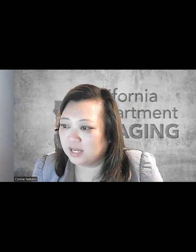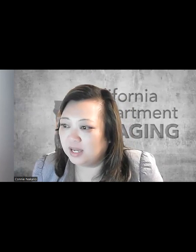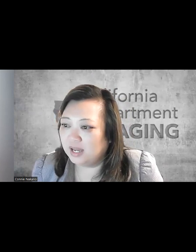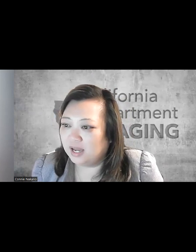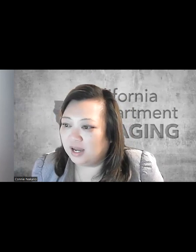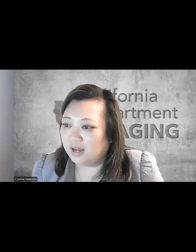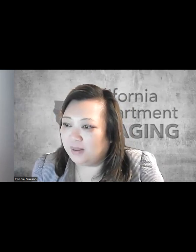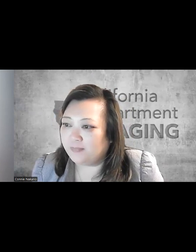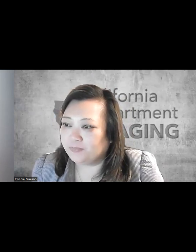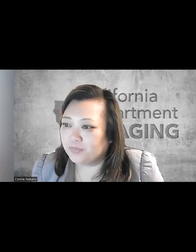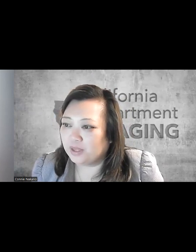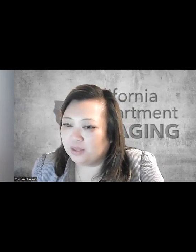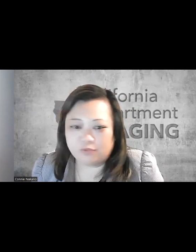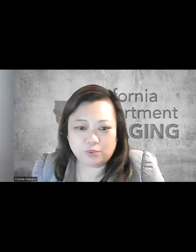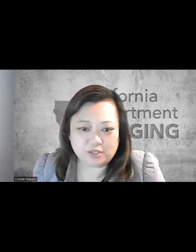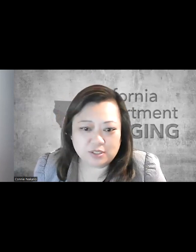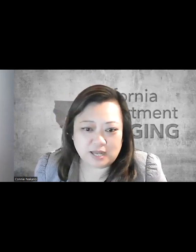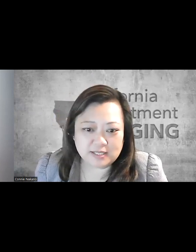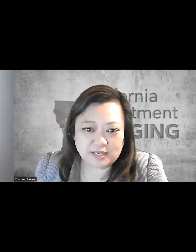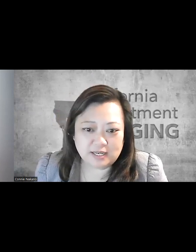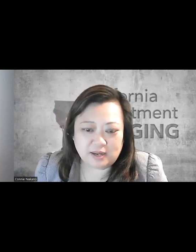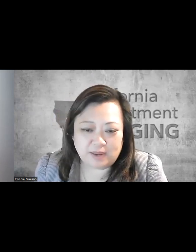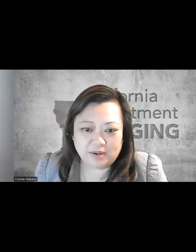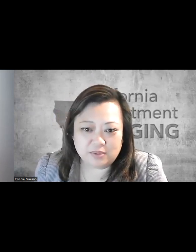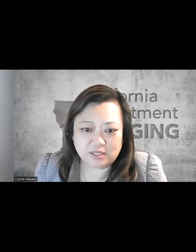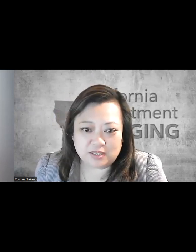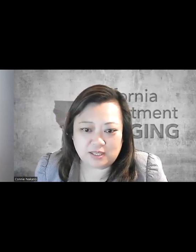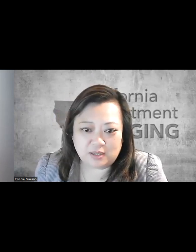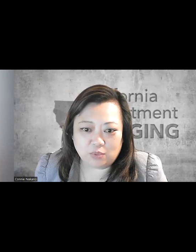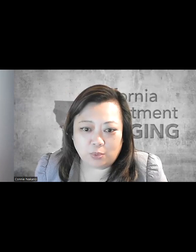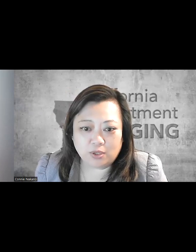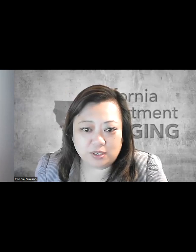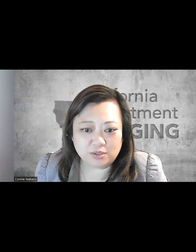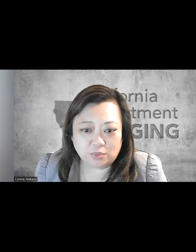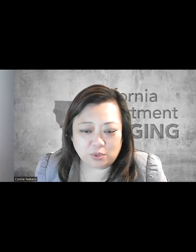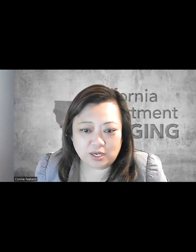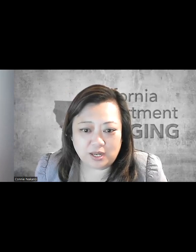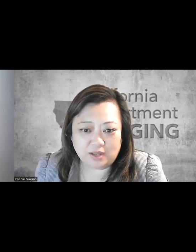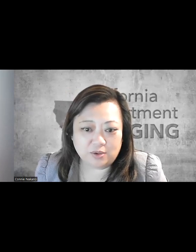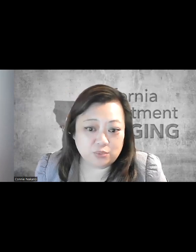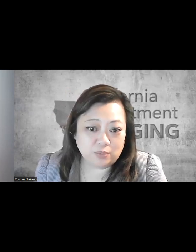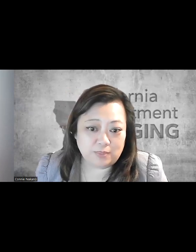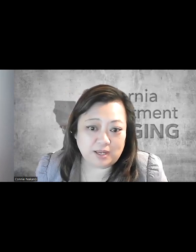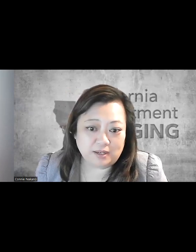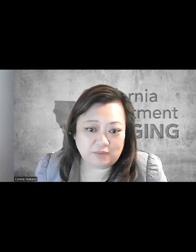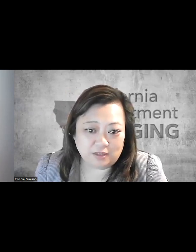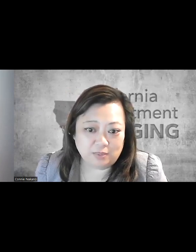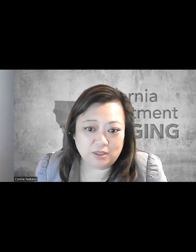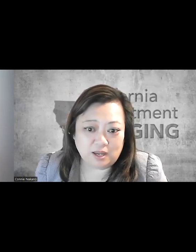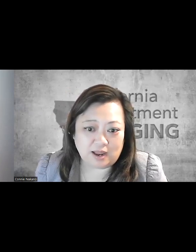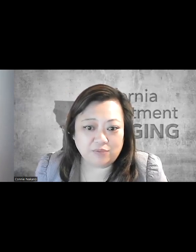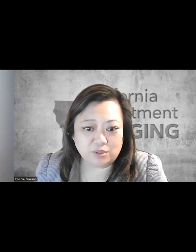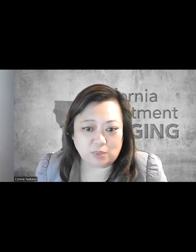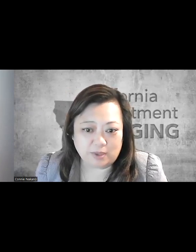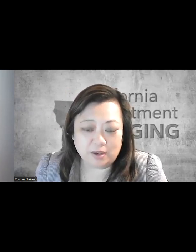box. There were a few questions asking about the report and also the recording. Those will be made